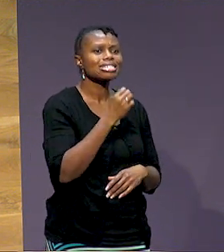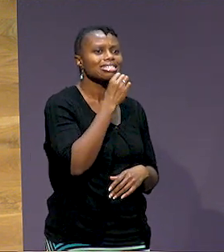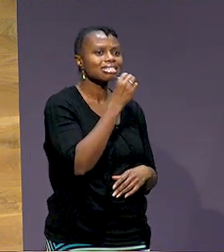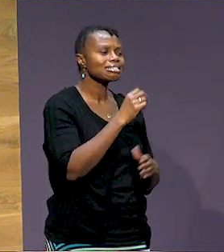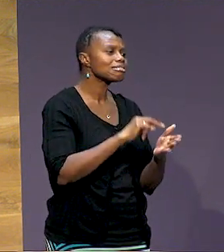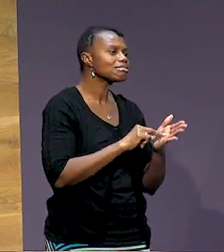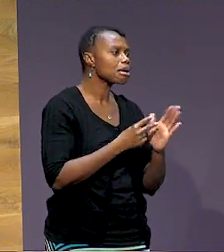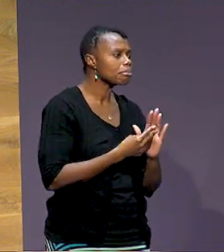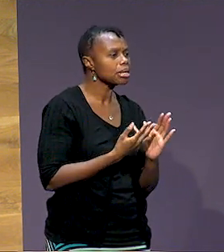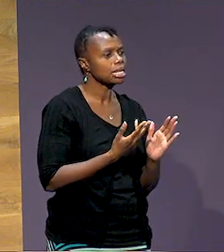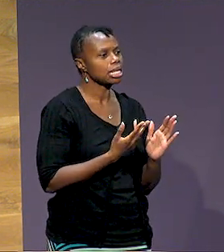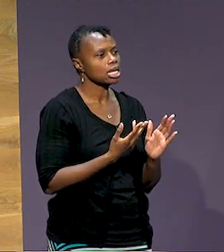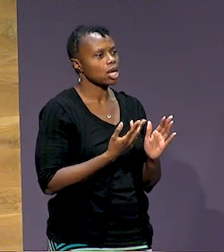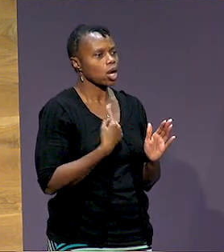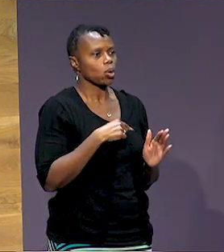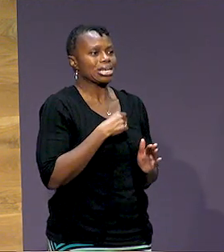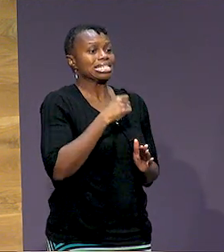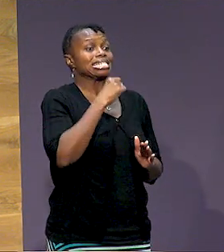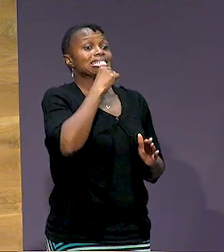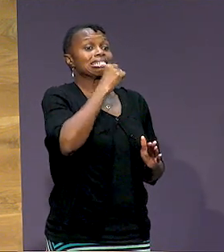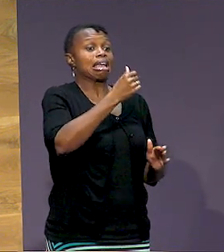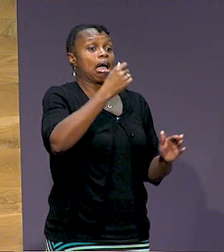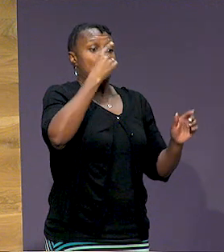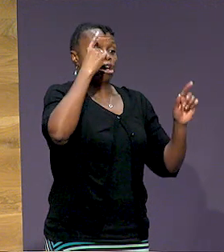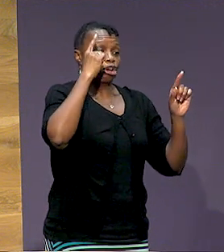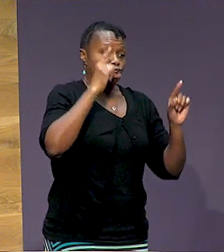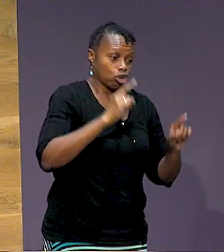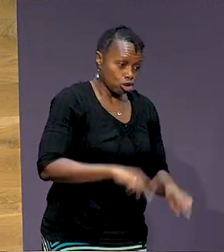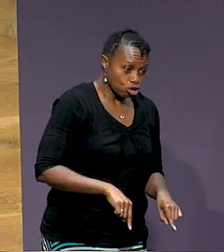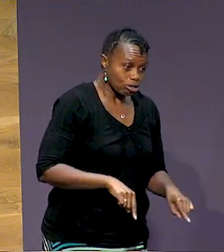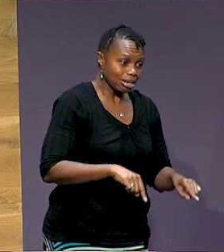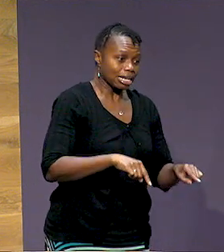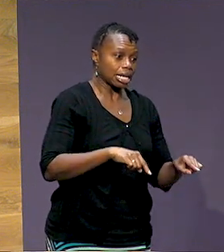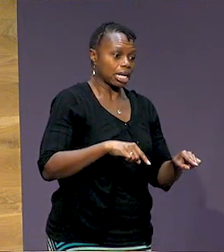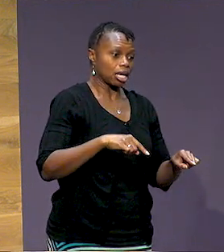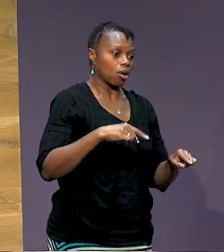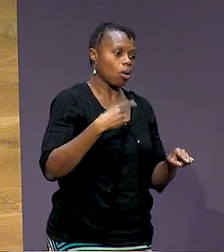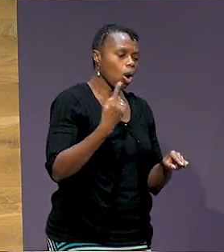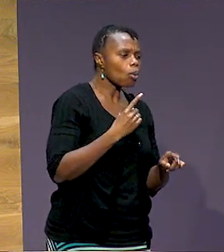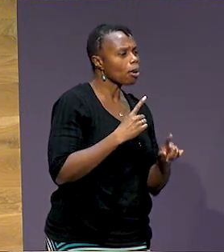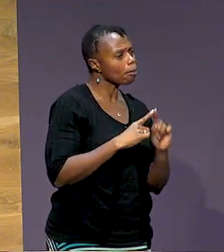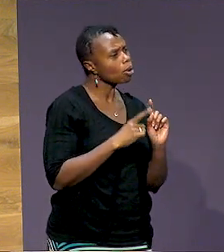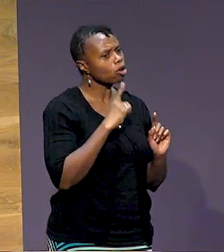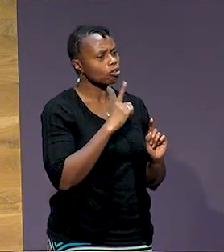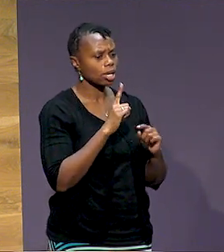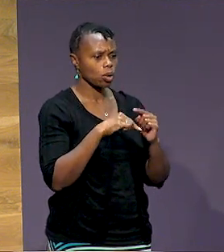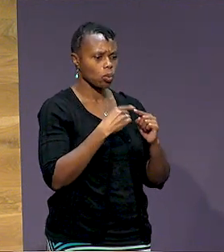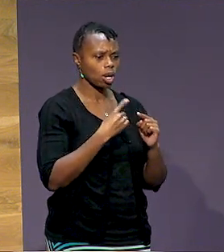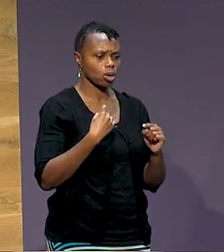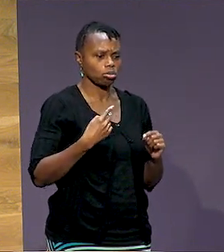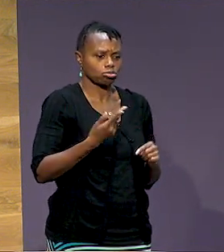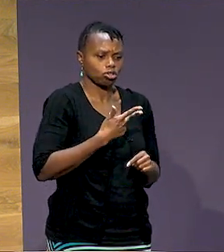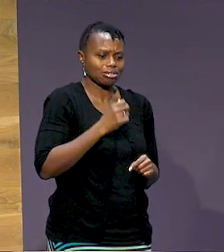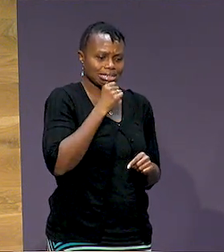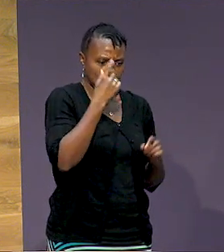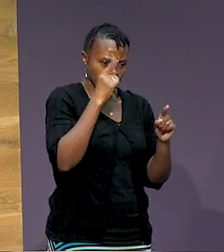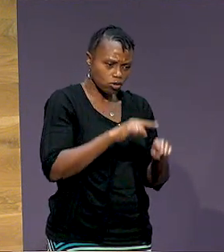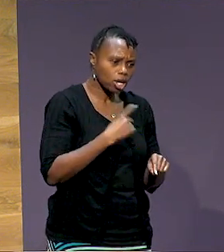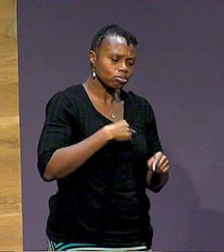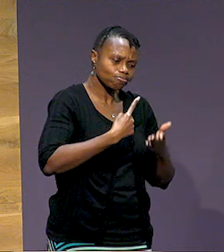have disagreements, but I am very grateful that by God's grace, we've been able to talk them out and